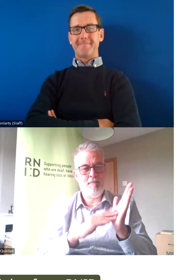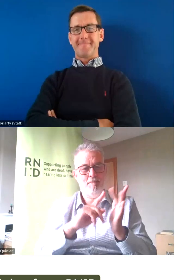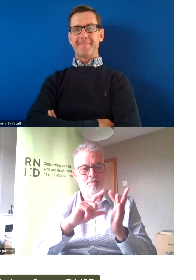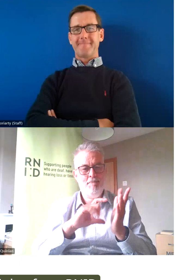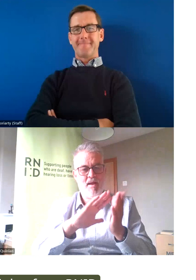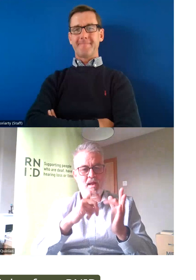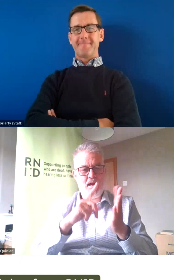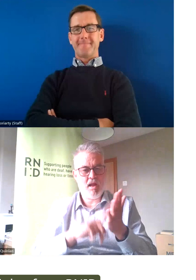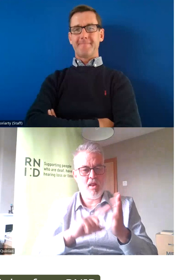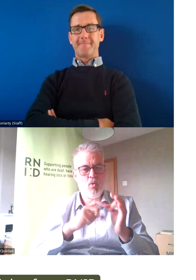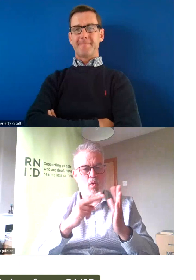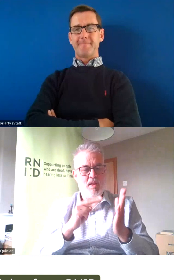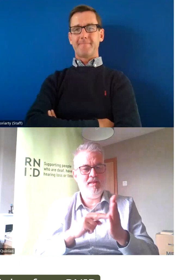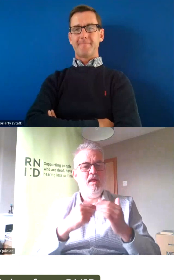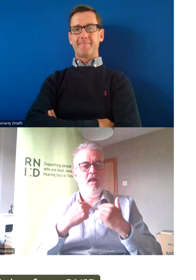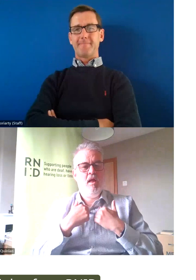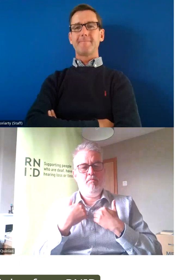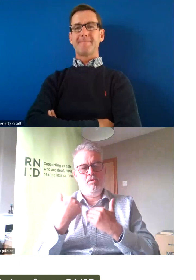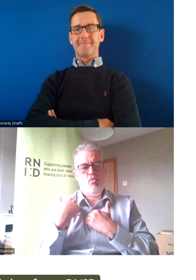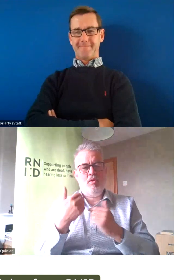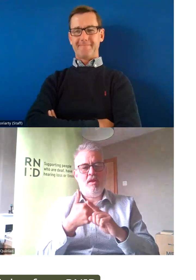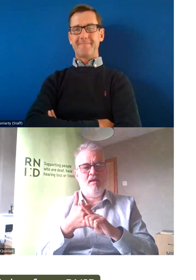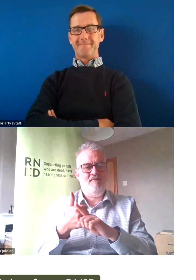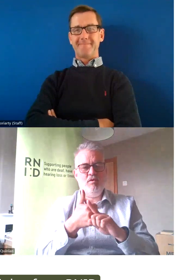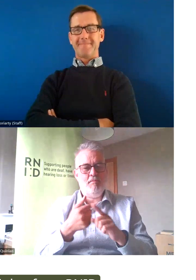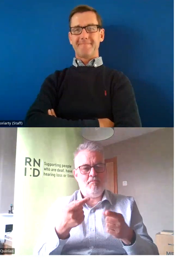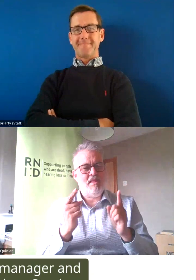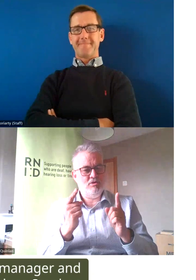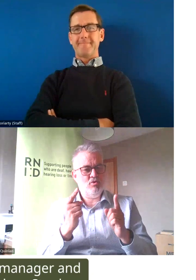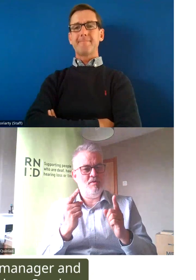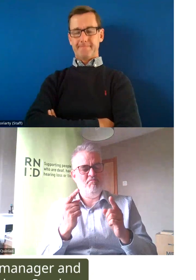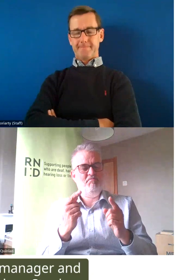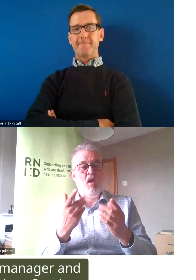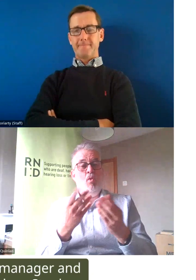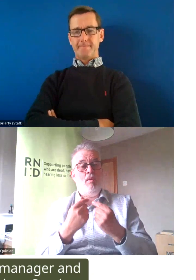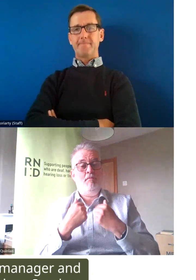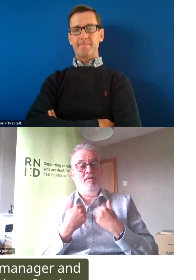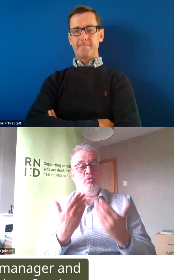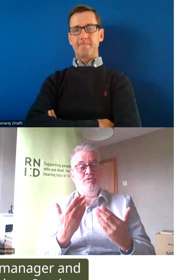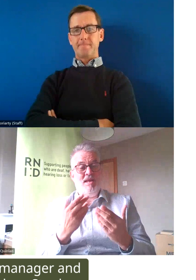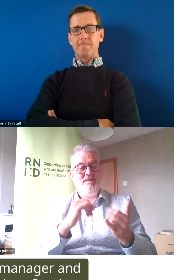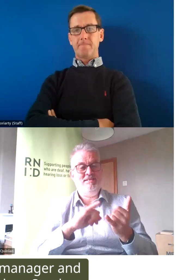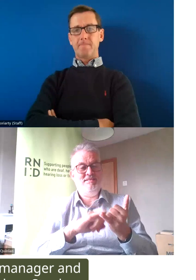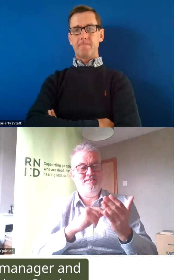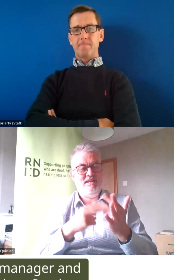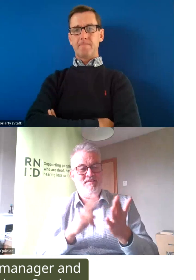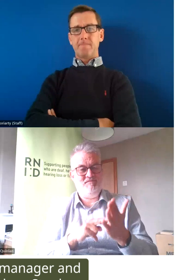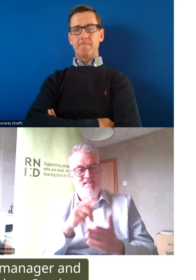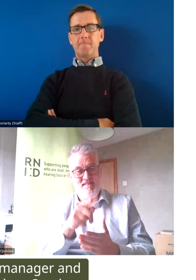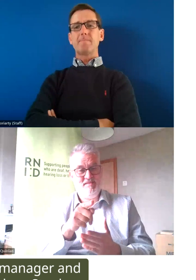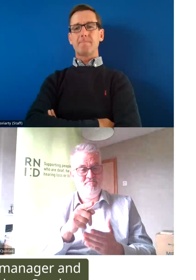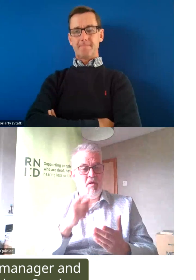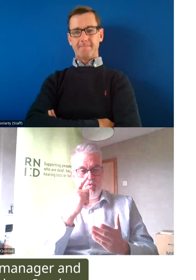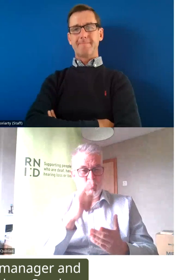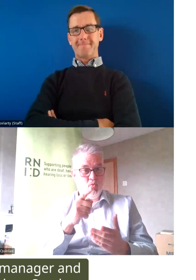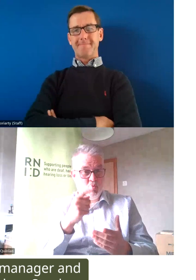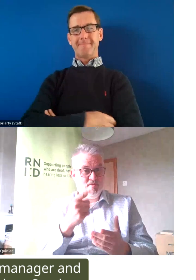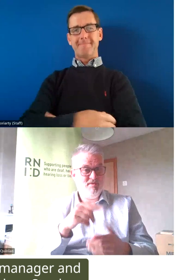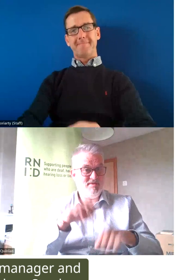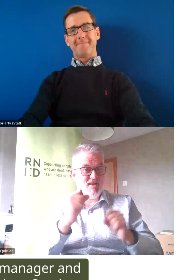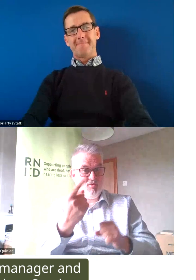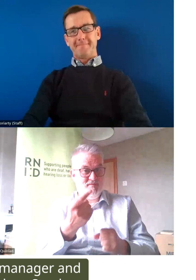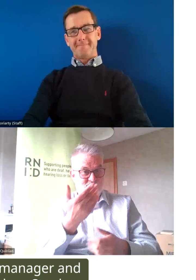Hello, I'm Michael Quinlan from R&ID. I am the Advocacy Manager, and I would